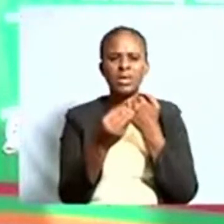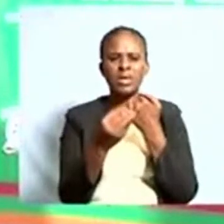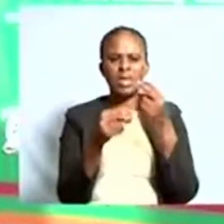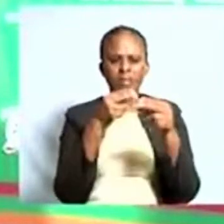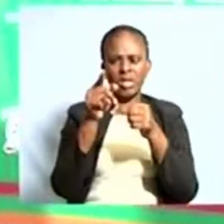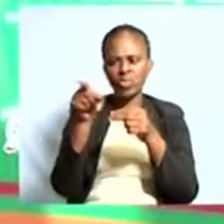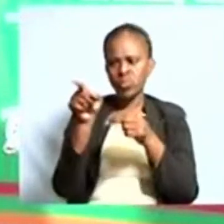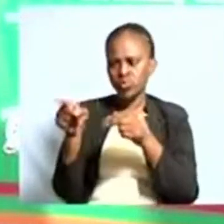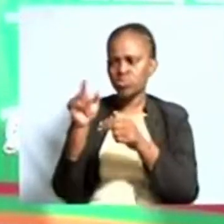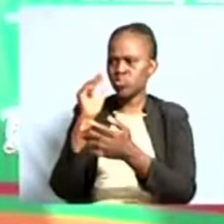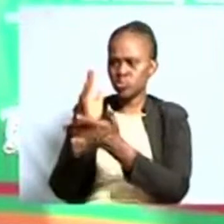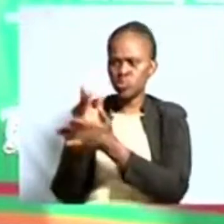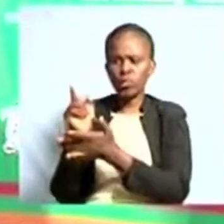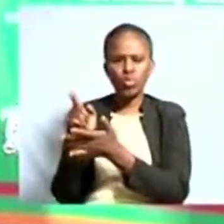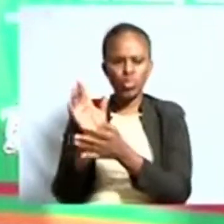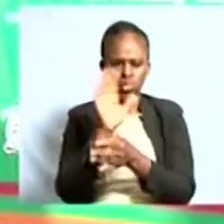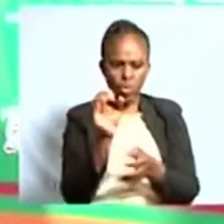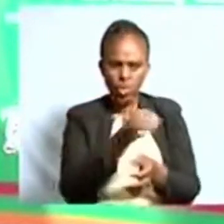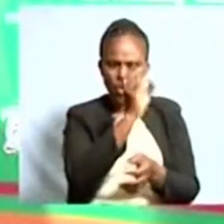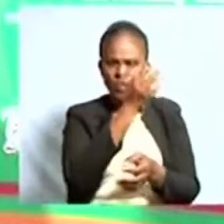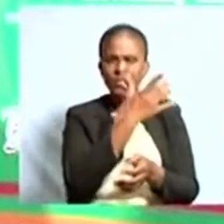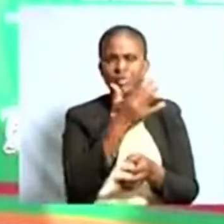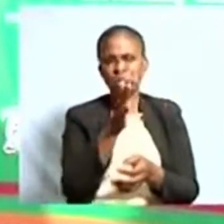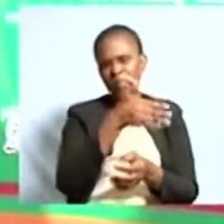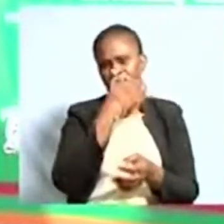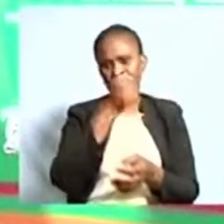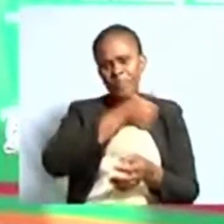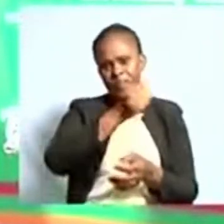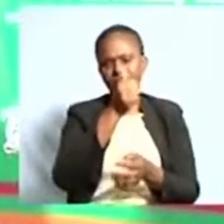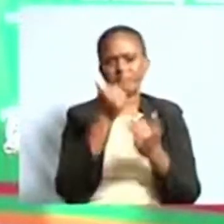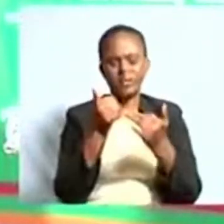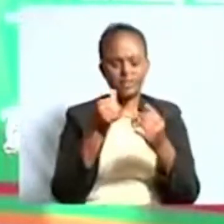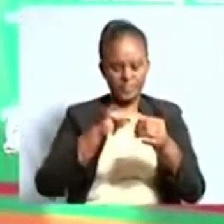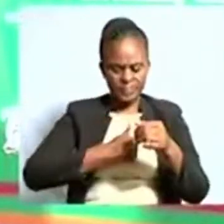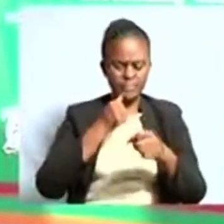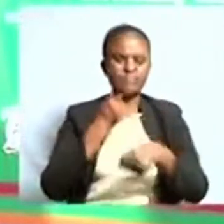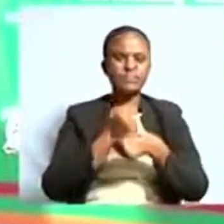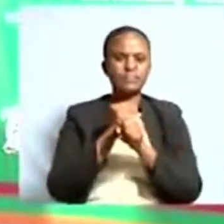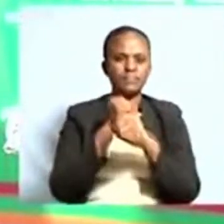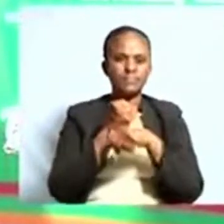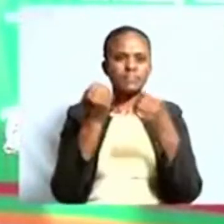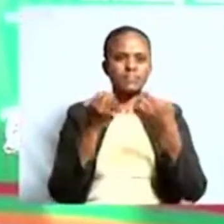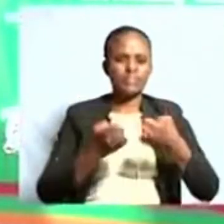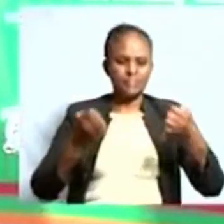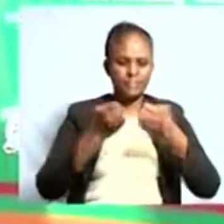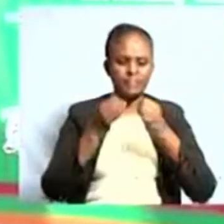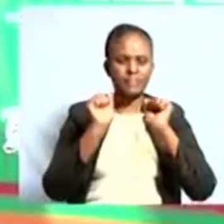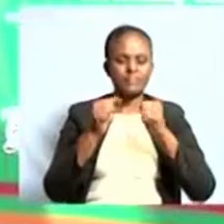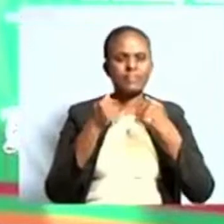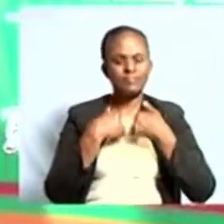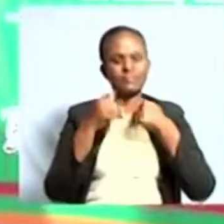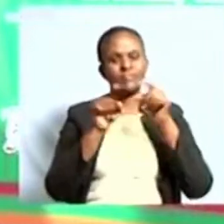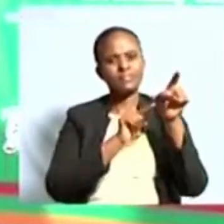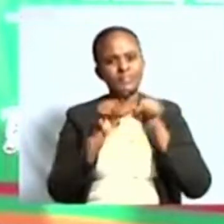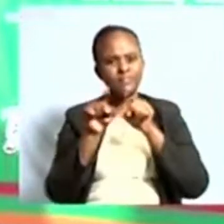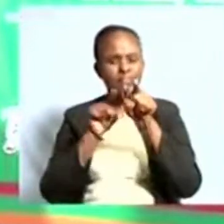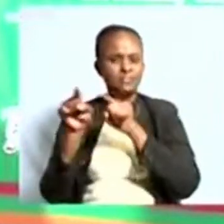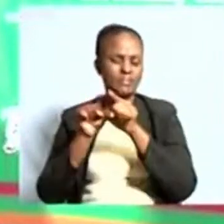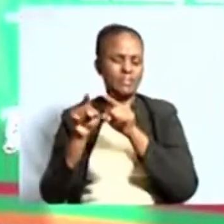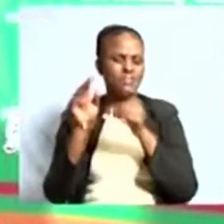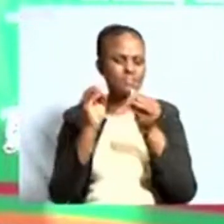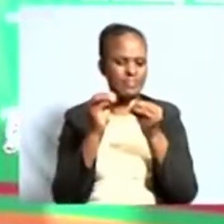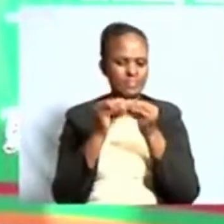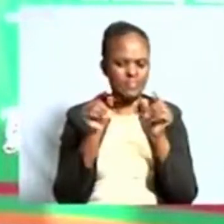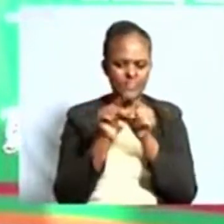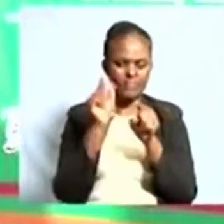this, do your own thing. In short, we are creating an environment where there will be competitiveness, and there